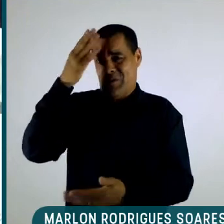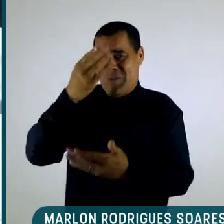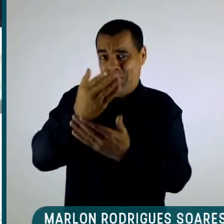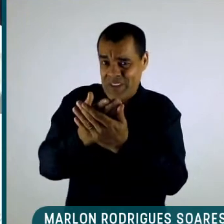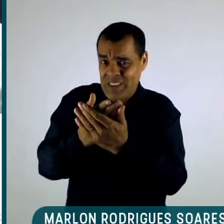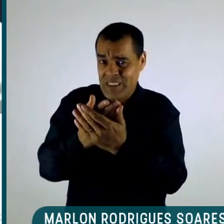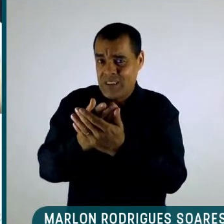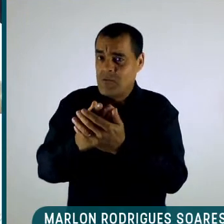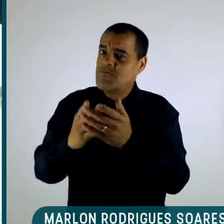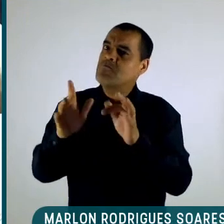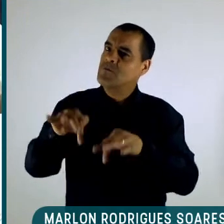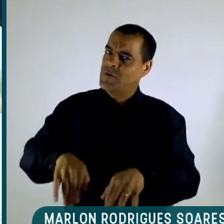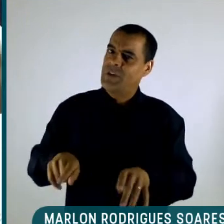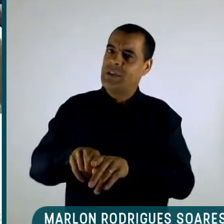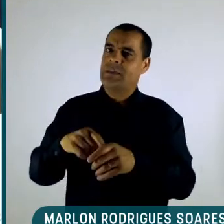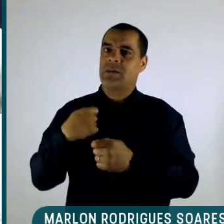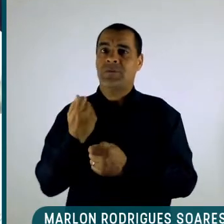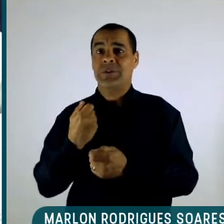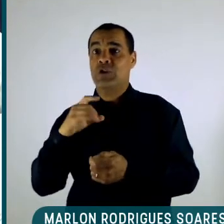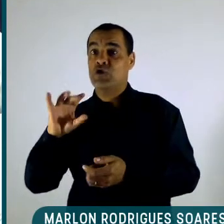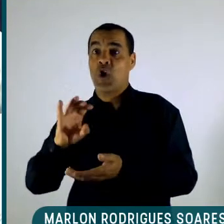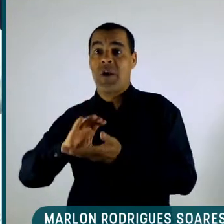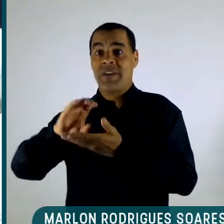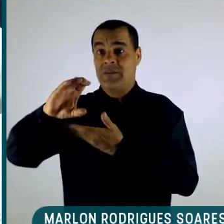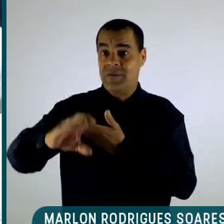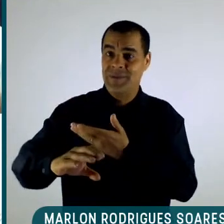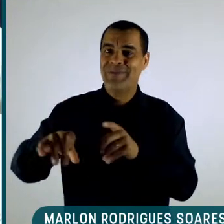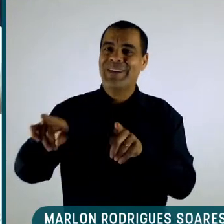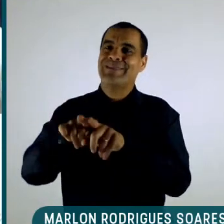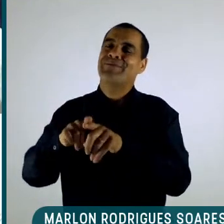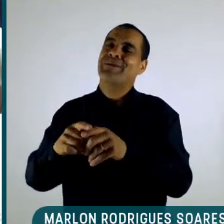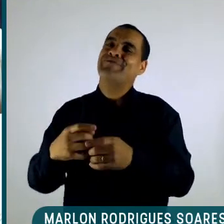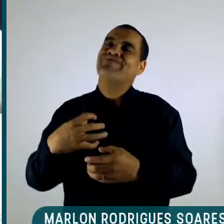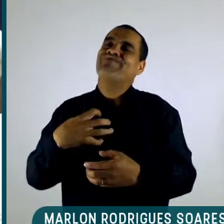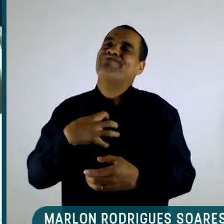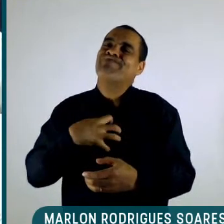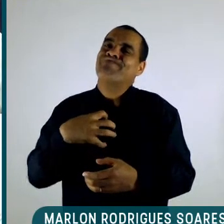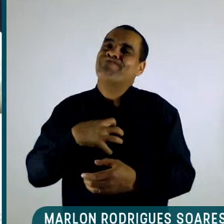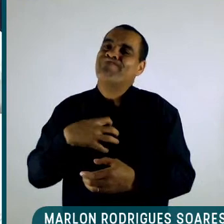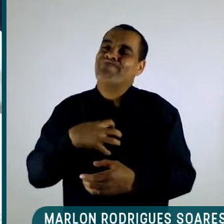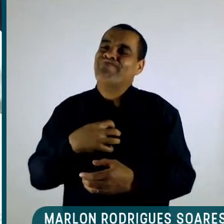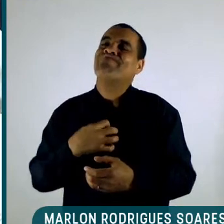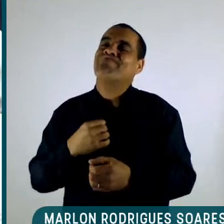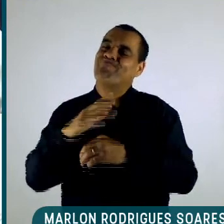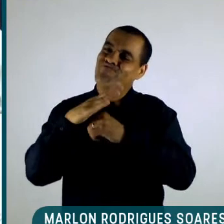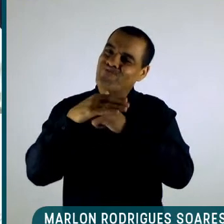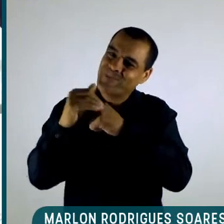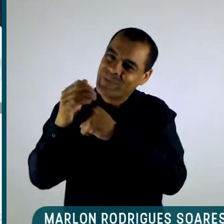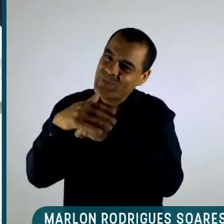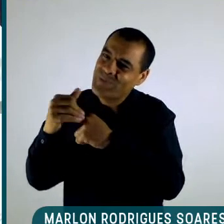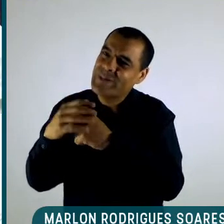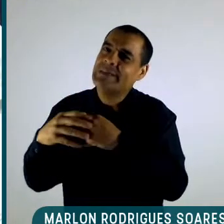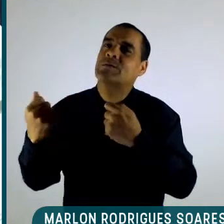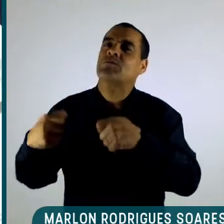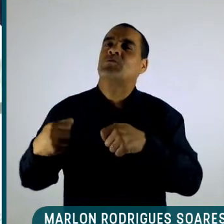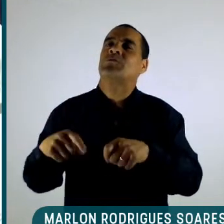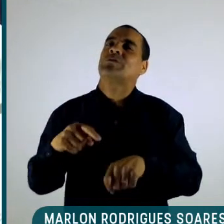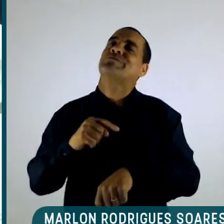conclude, we need to not only invest financially, but we have to also